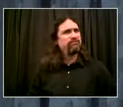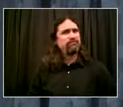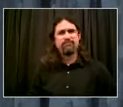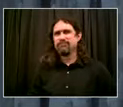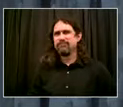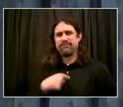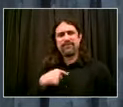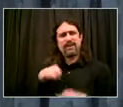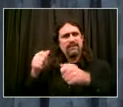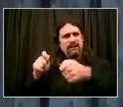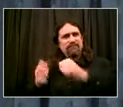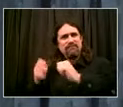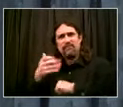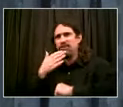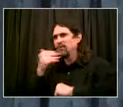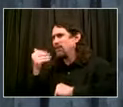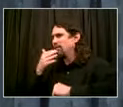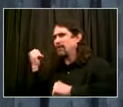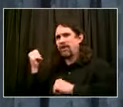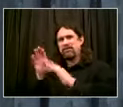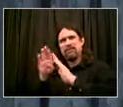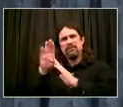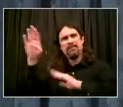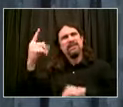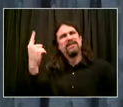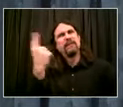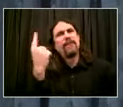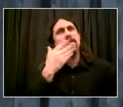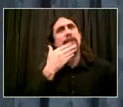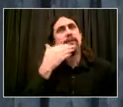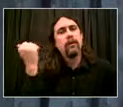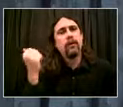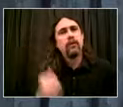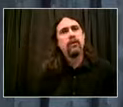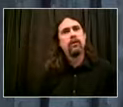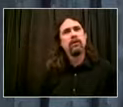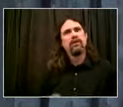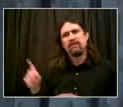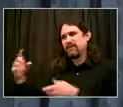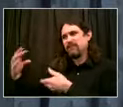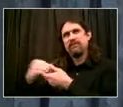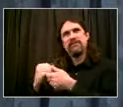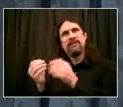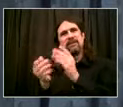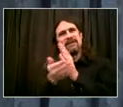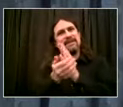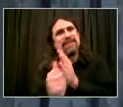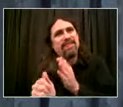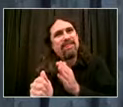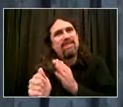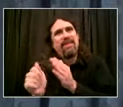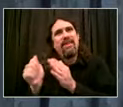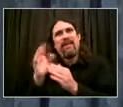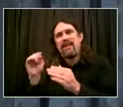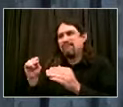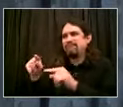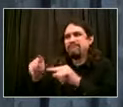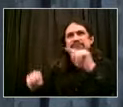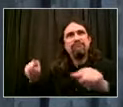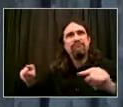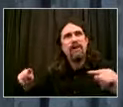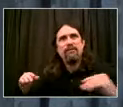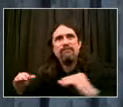universal pre-K, and rebuild from Sandy to help us rebuild from COVID. Working directly